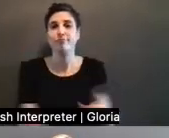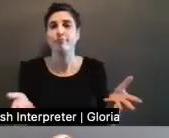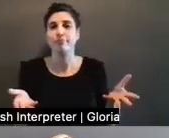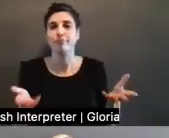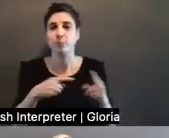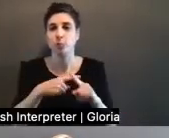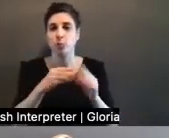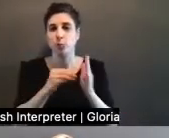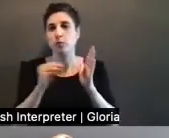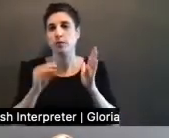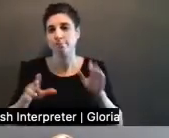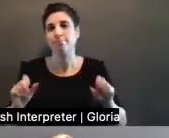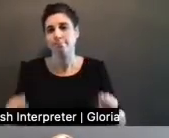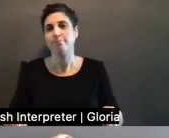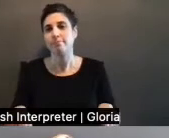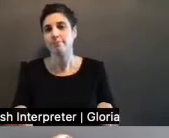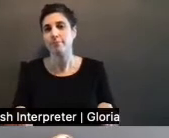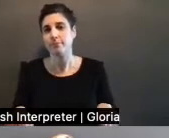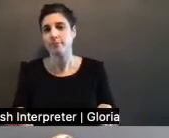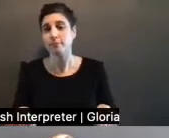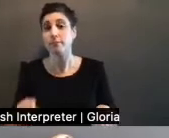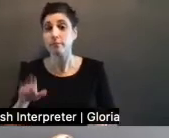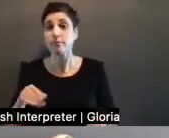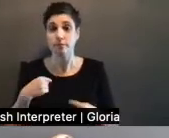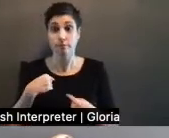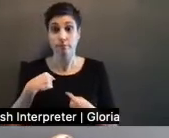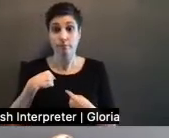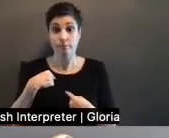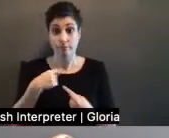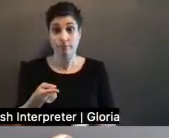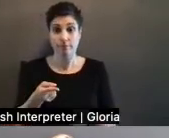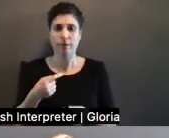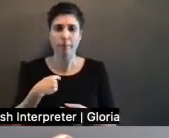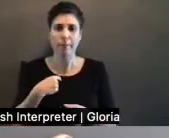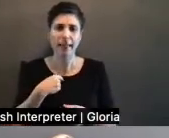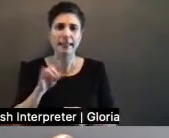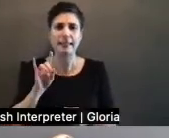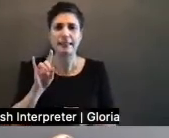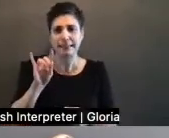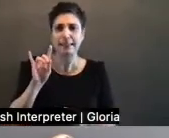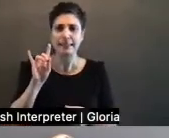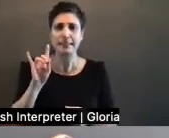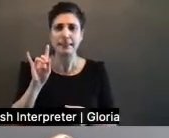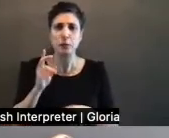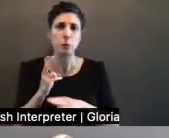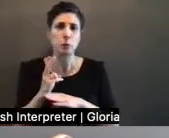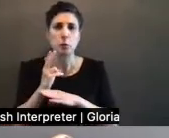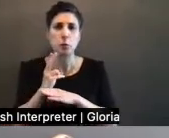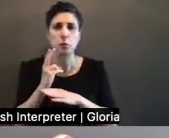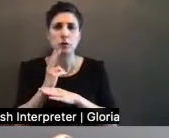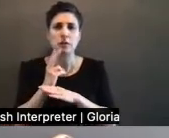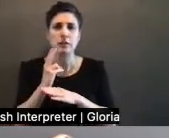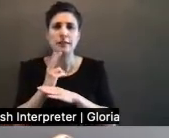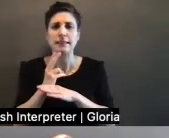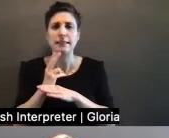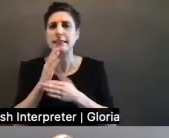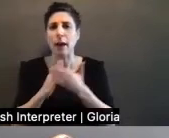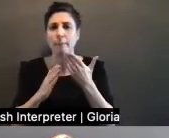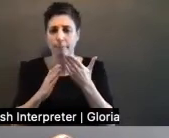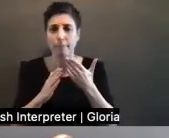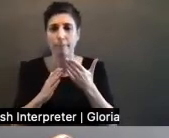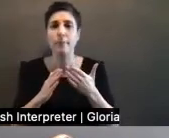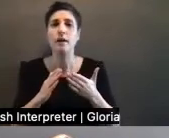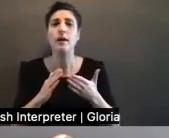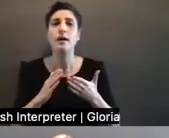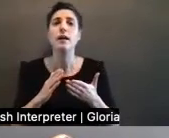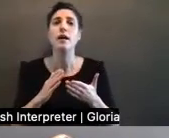things that I have used, right now they're not removed, those star features, it's going to tell me you can't use it. But if I go back and delete